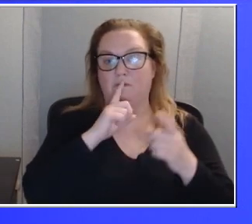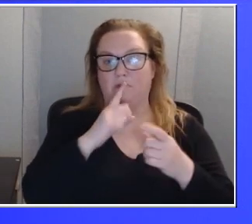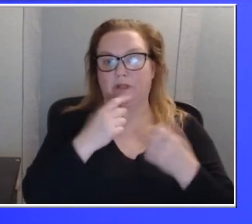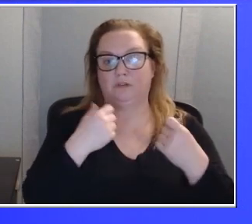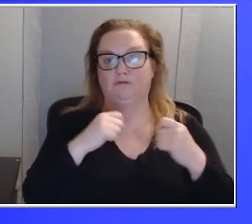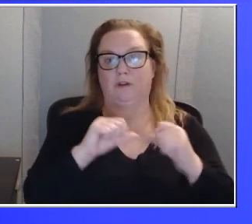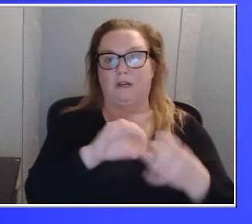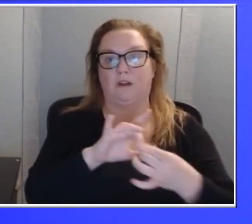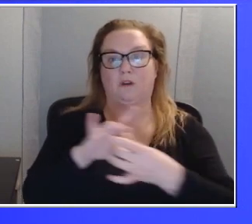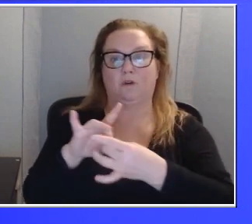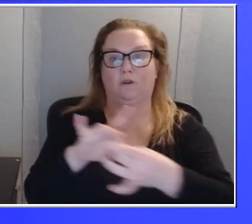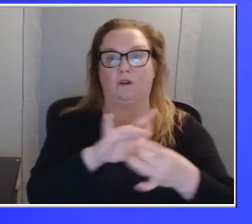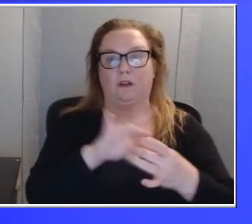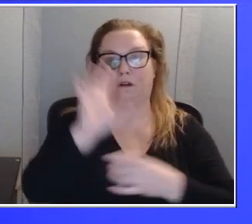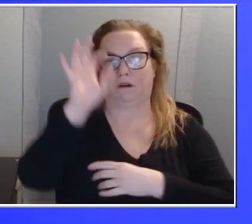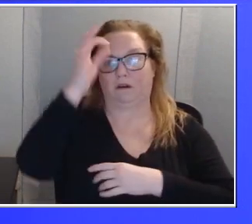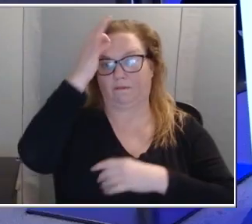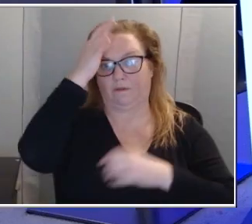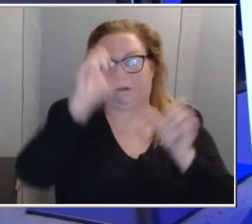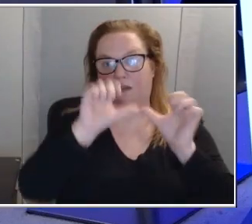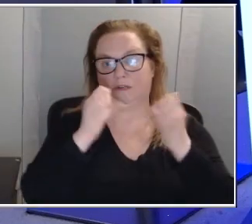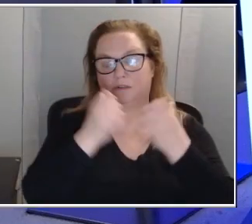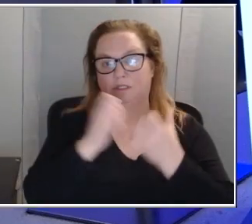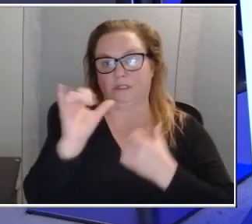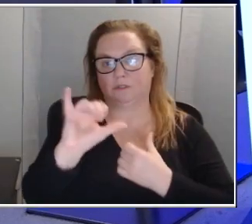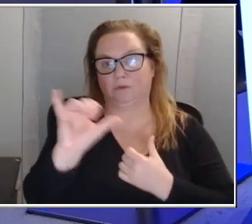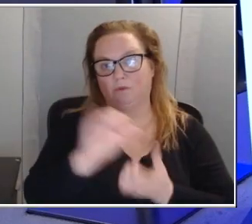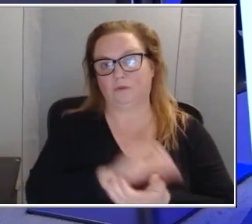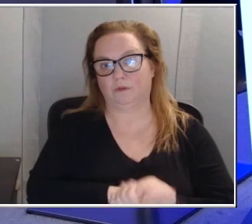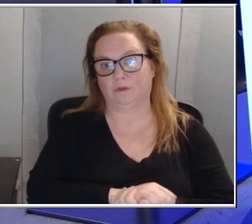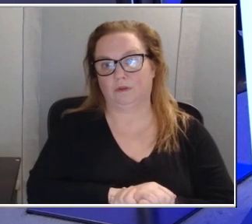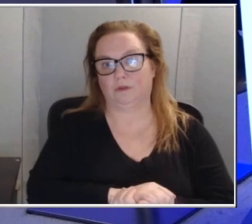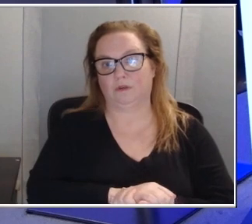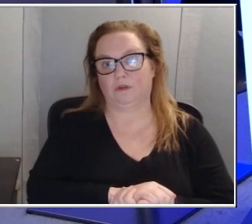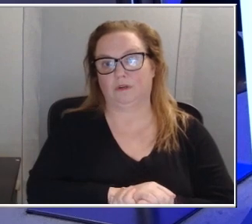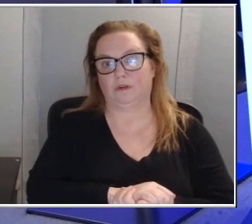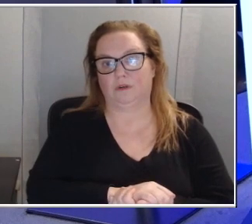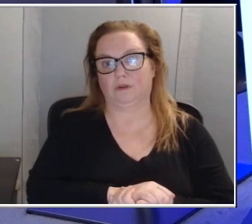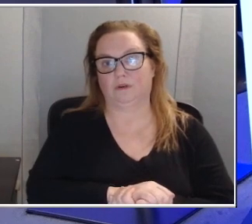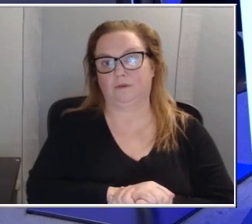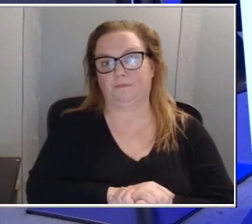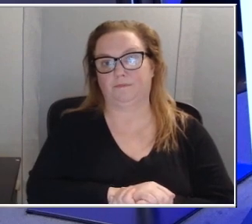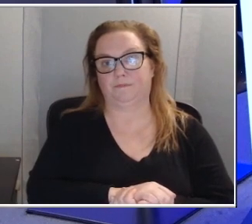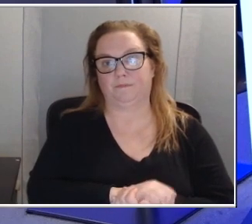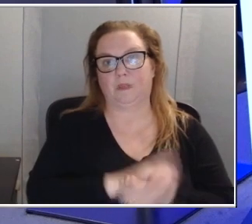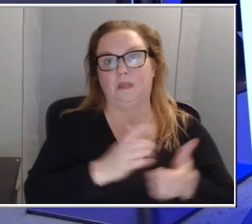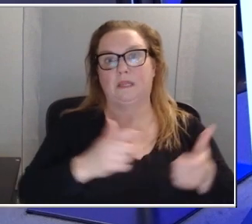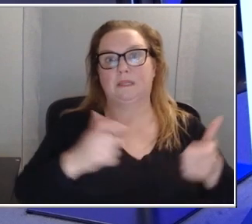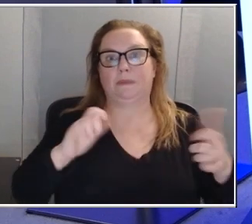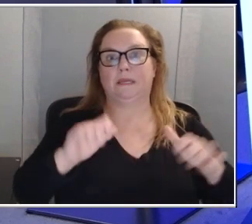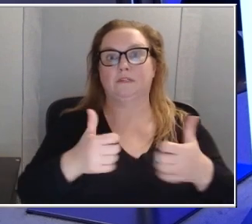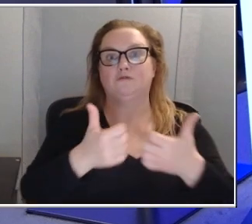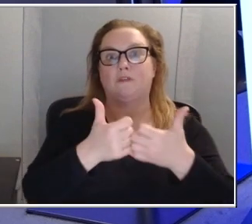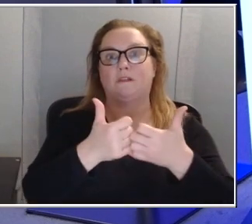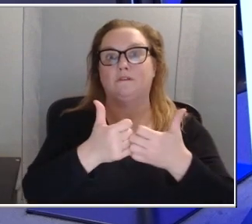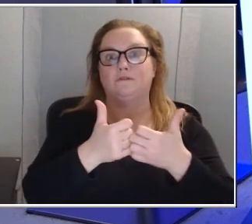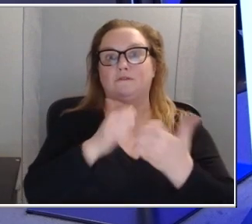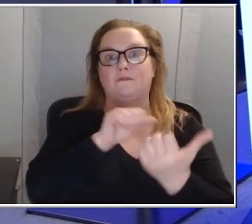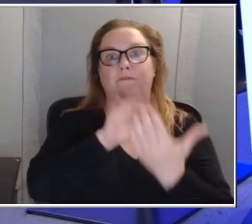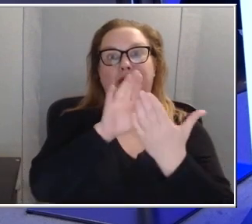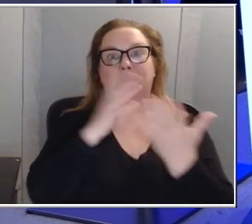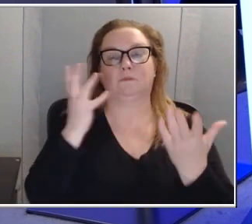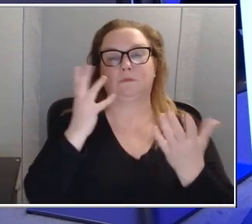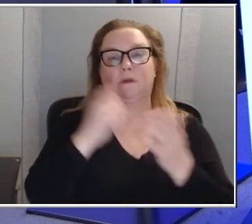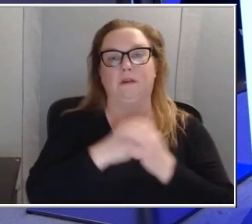across our federal agencies as well. Yeah, that was a big deal. So what were you think the biggest challenges you faced in that?